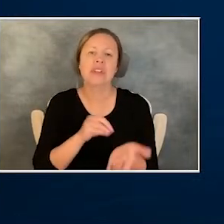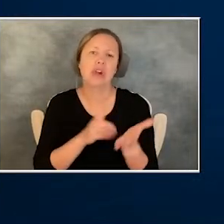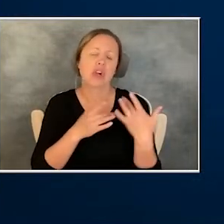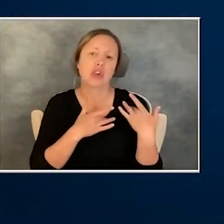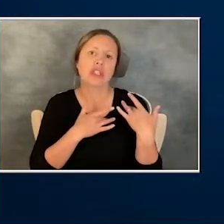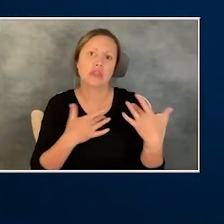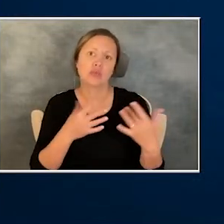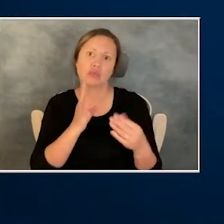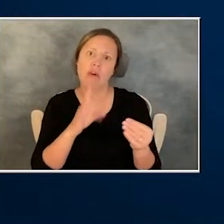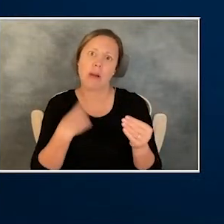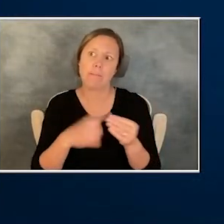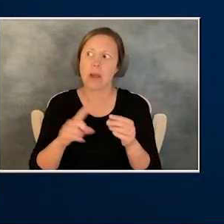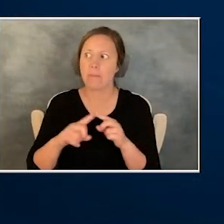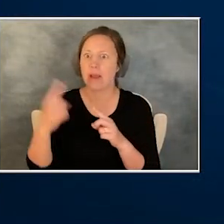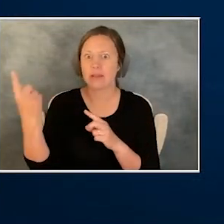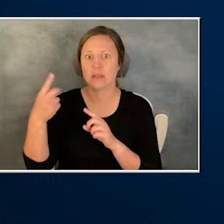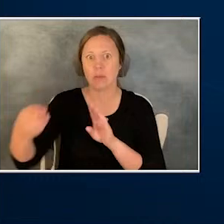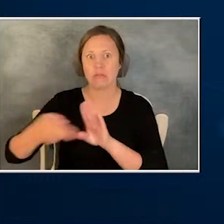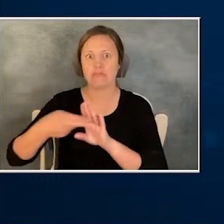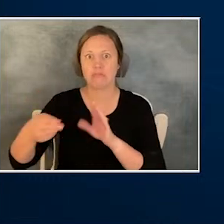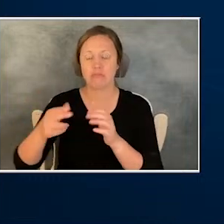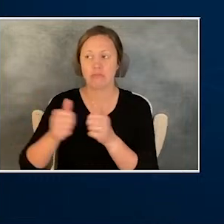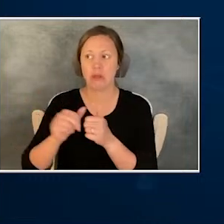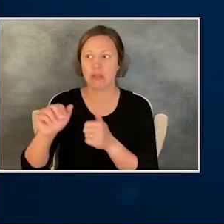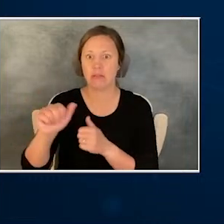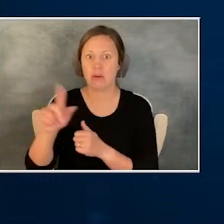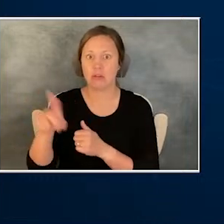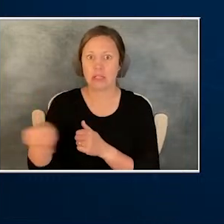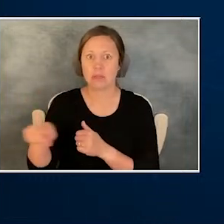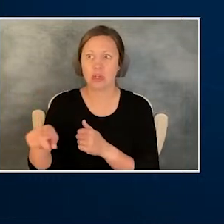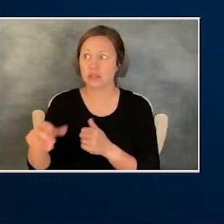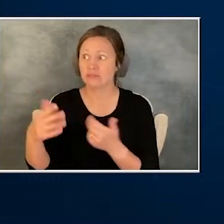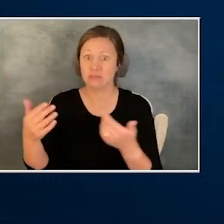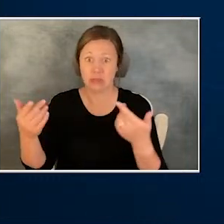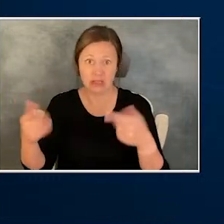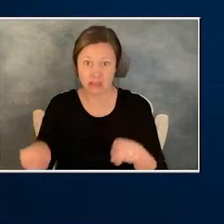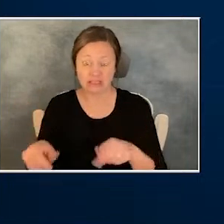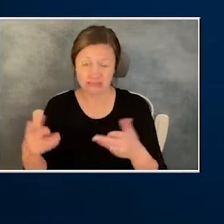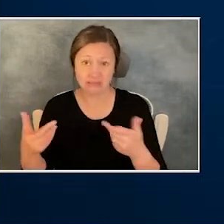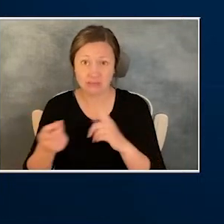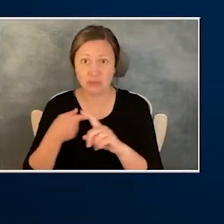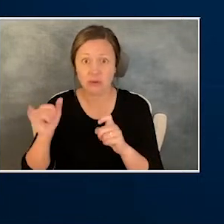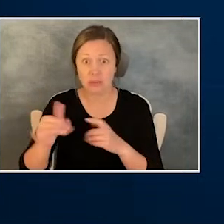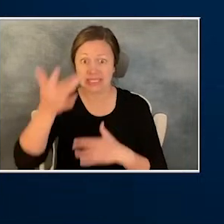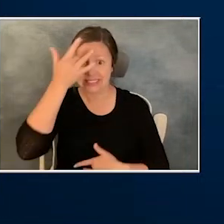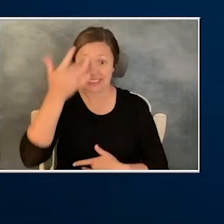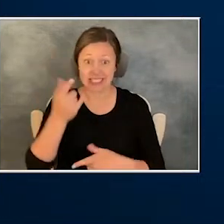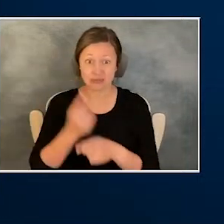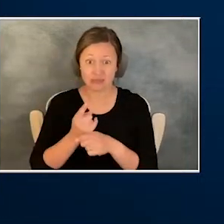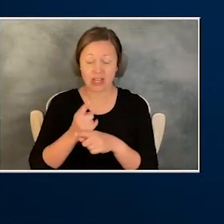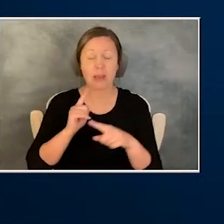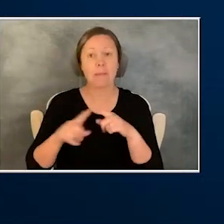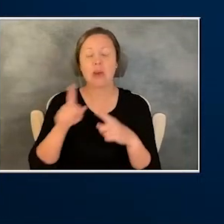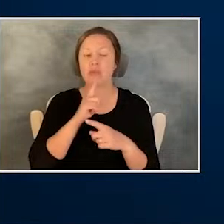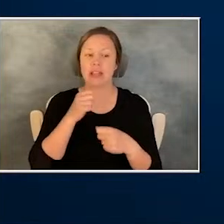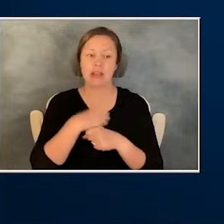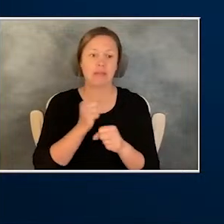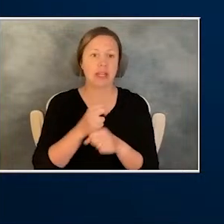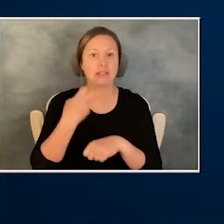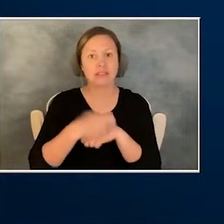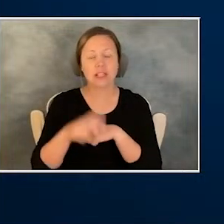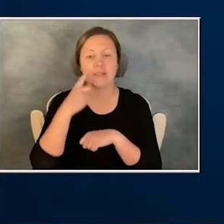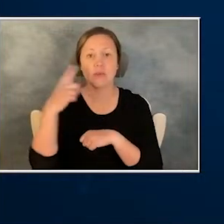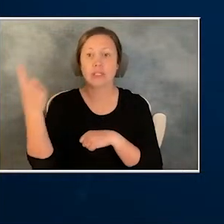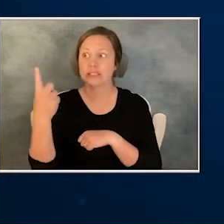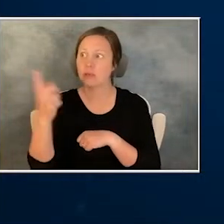with Alzheimer's, that's just something that happens, and it's not your fault, it's the disease. But it makes it very hard for a caregiver. My